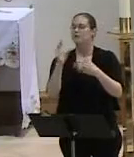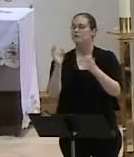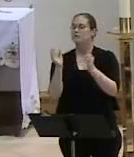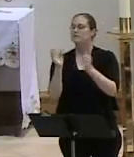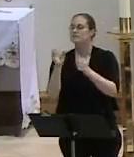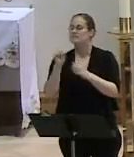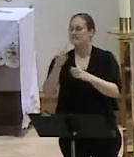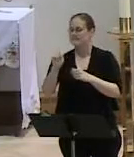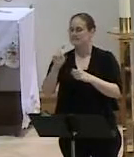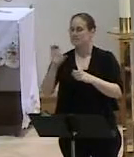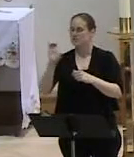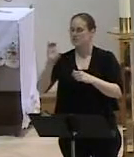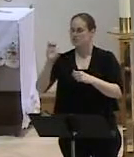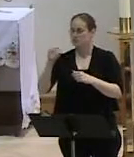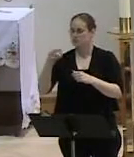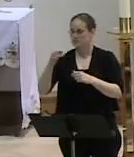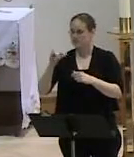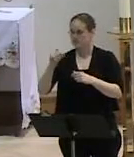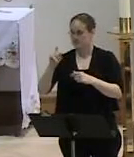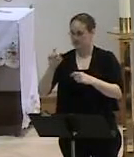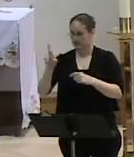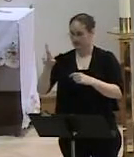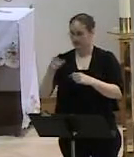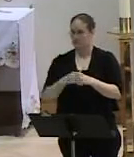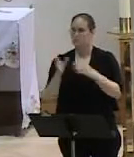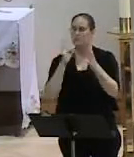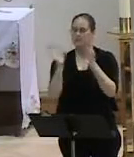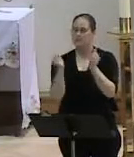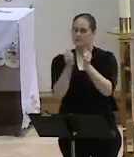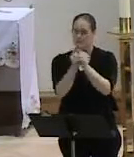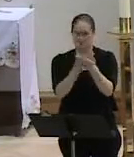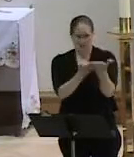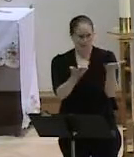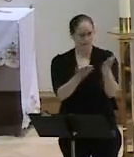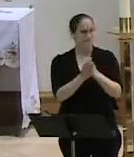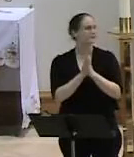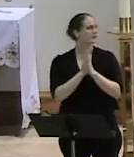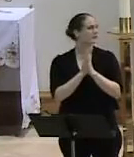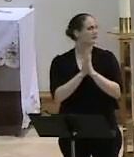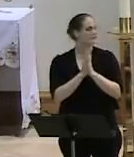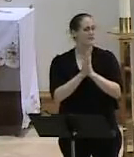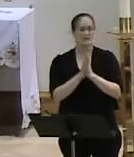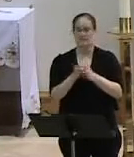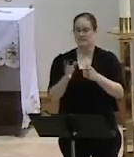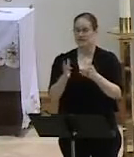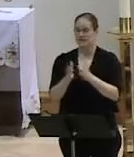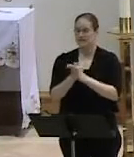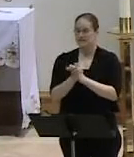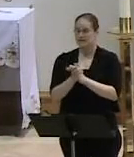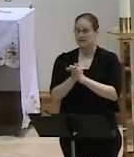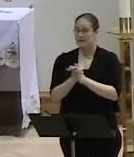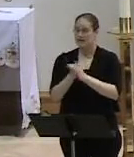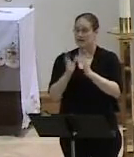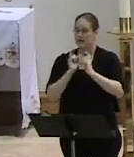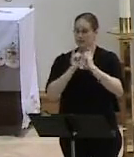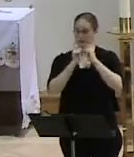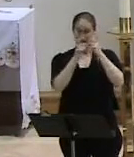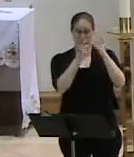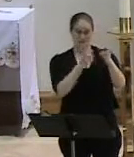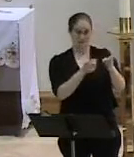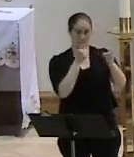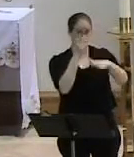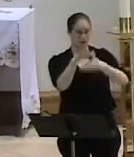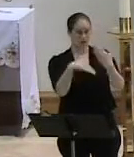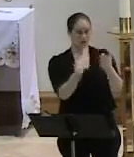hope, and keep you safe wherever you go. Our second gift is we have a monetary gift for all of